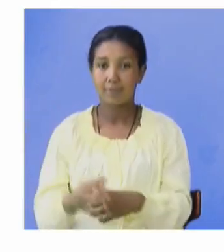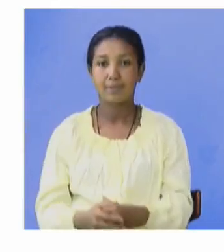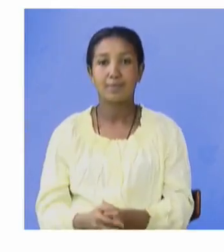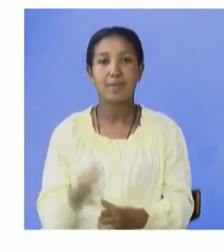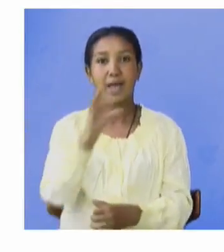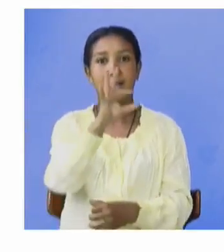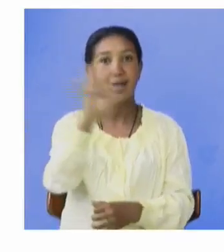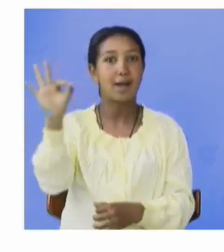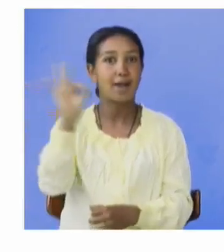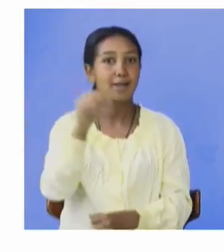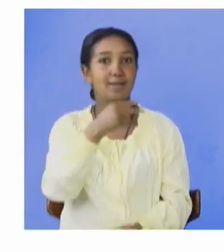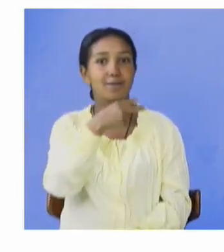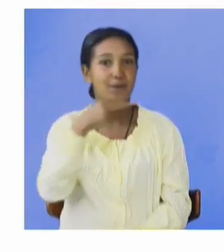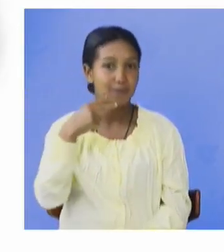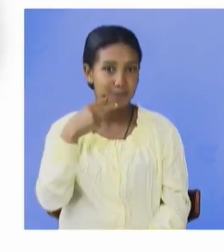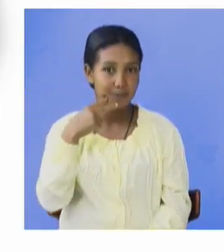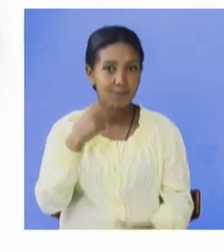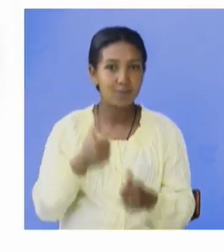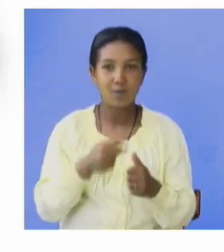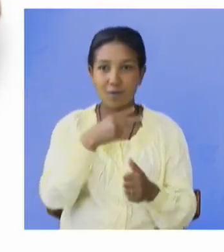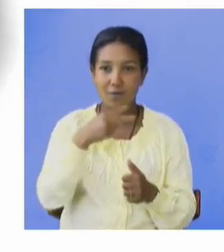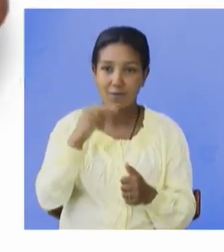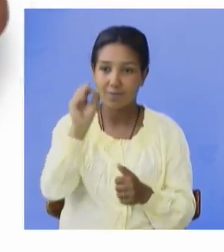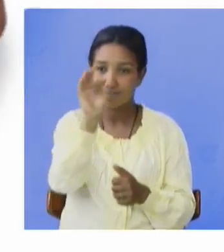the verbs.